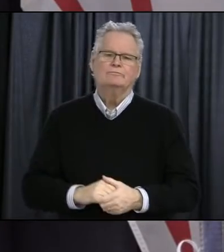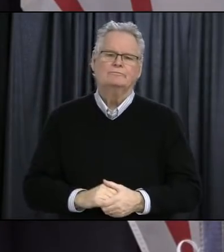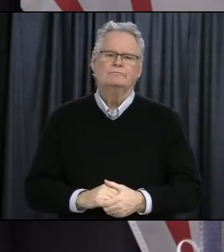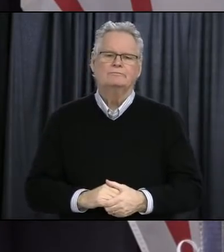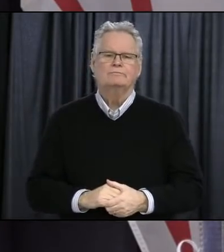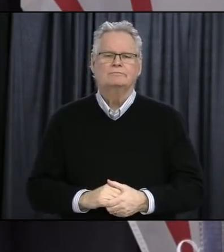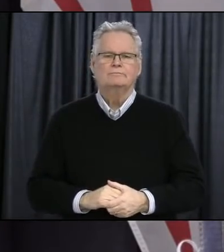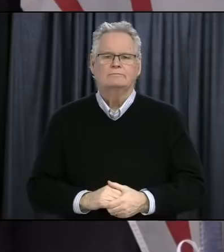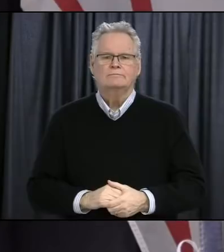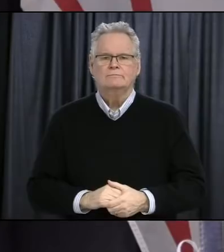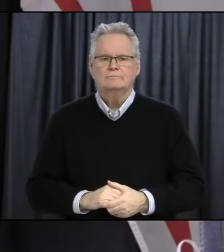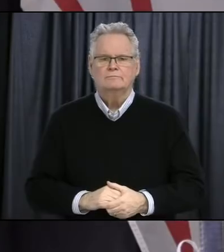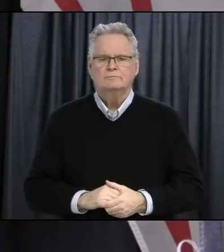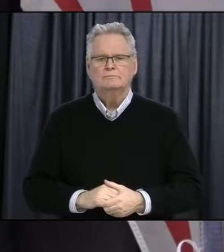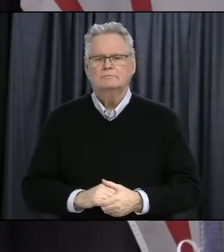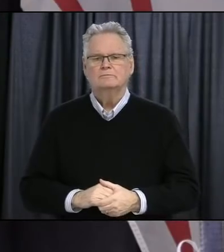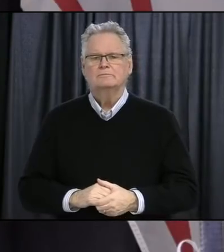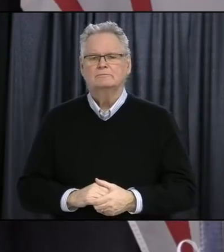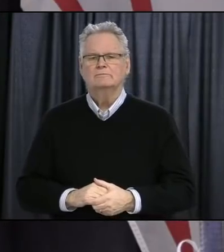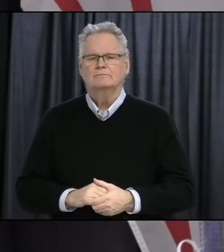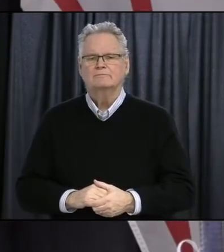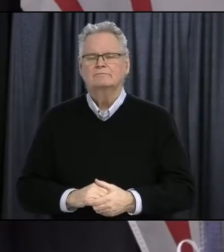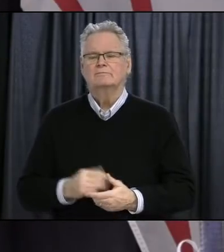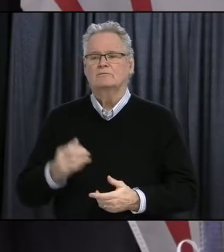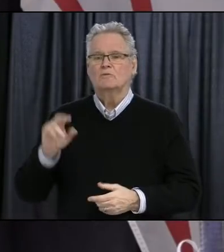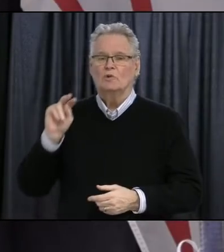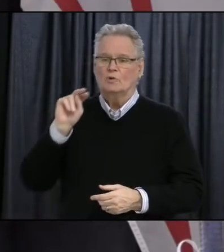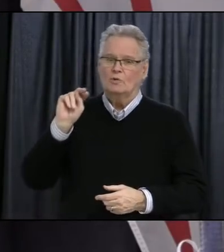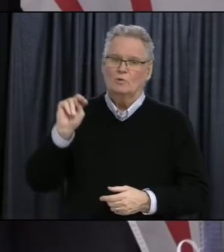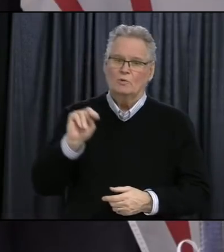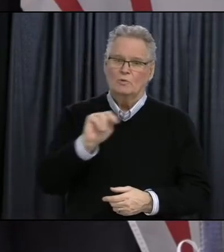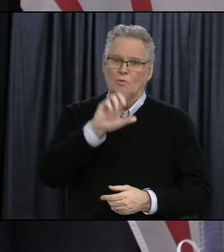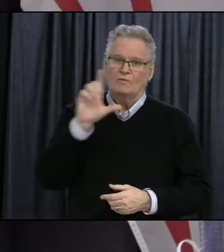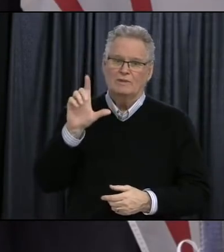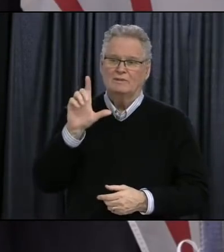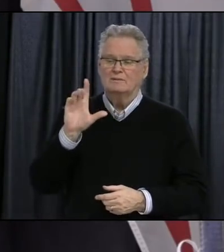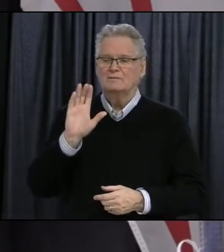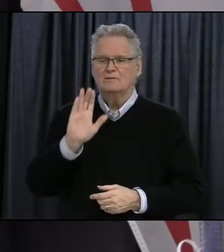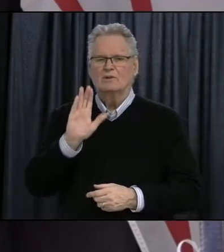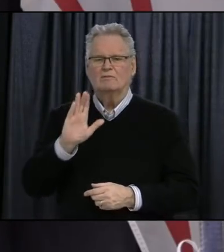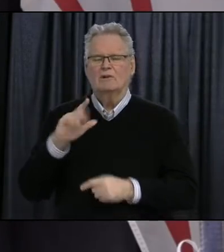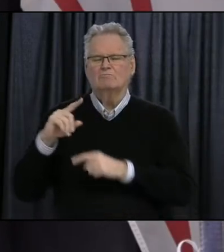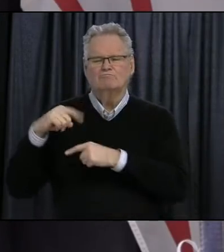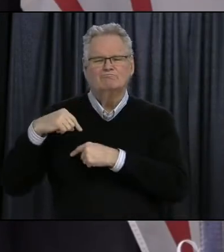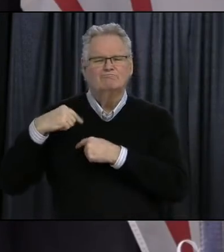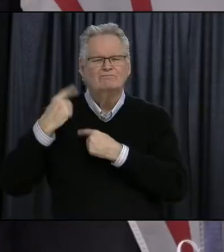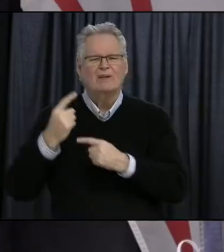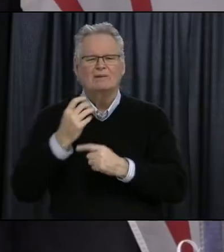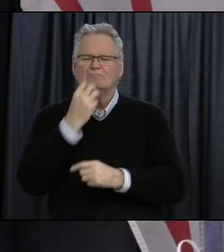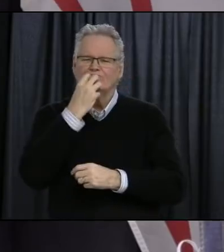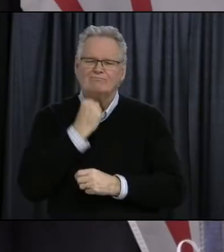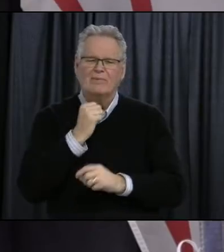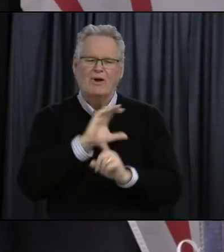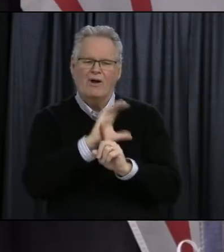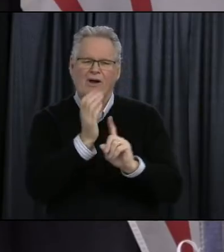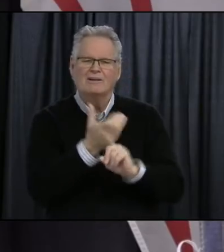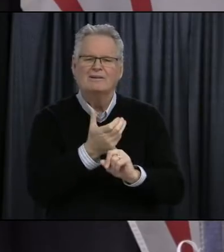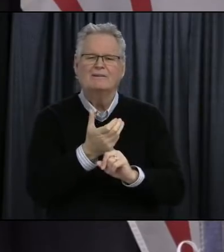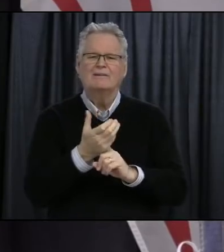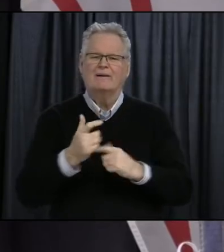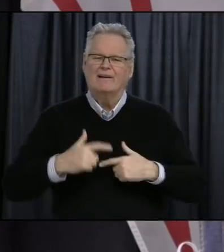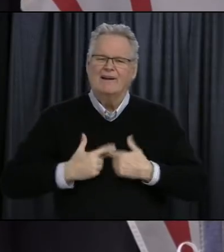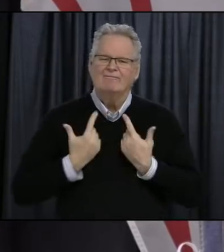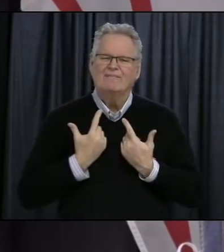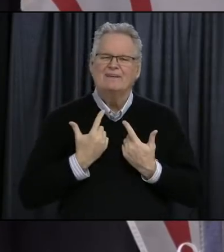our DNA and our history. And I hope that there isn't a large portion of rotational workers who leave the province.